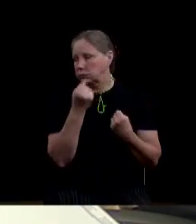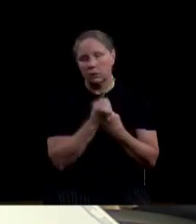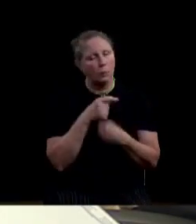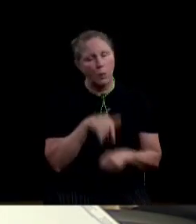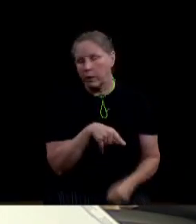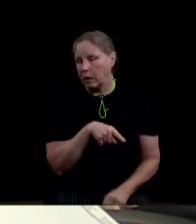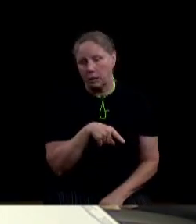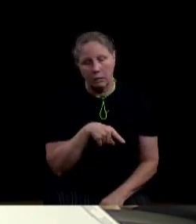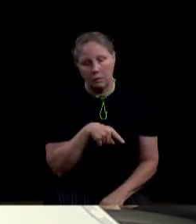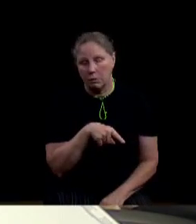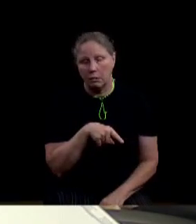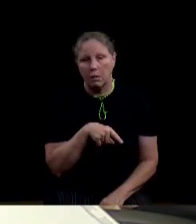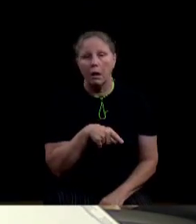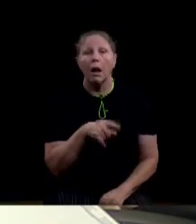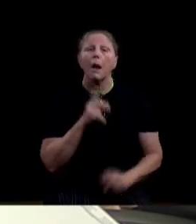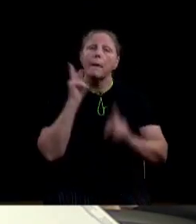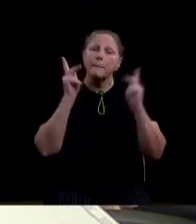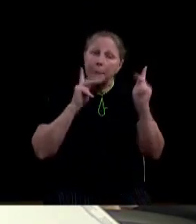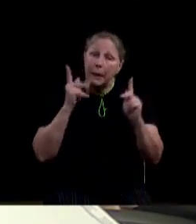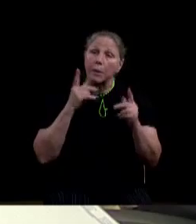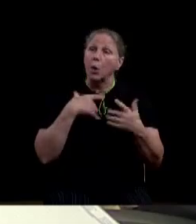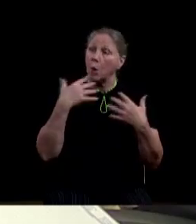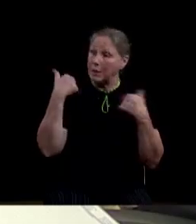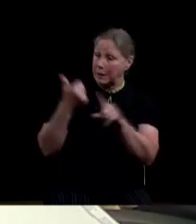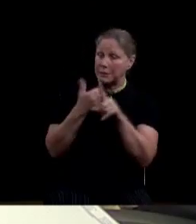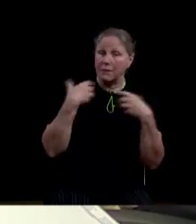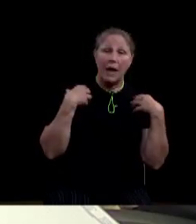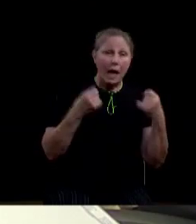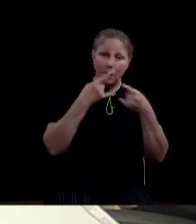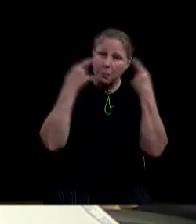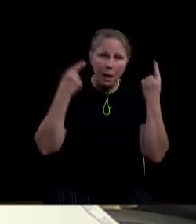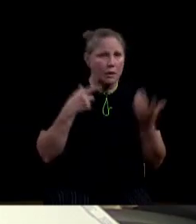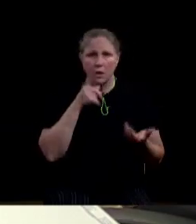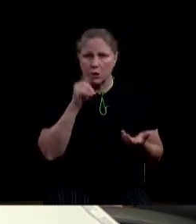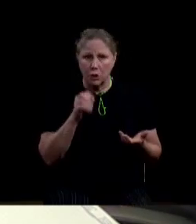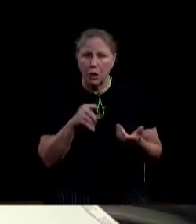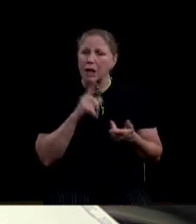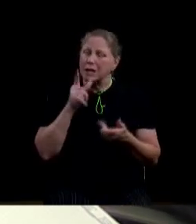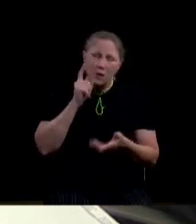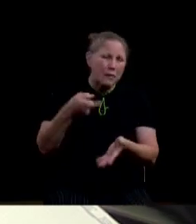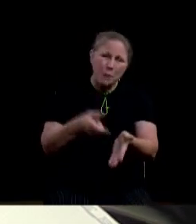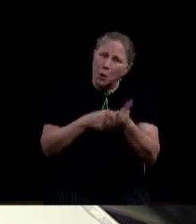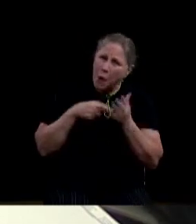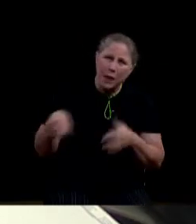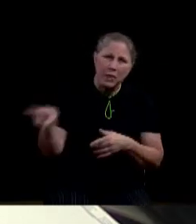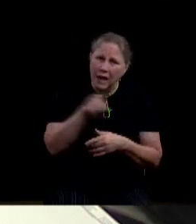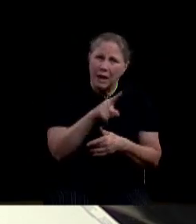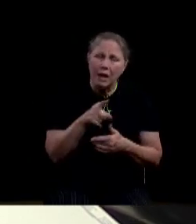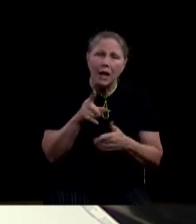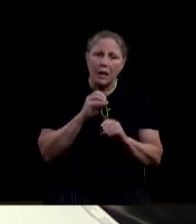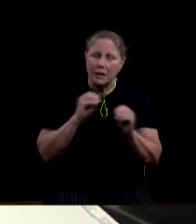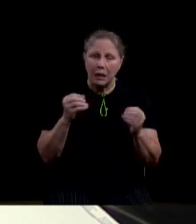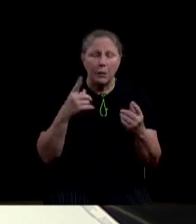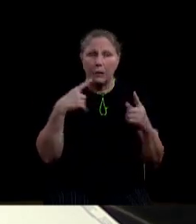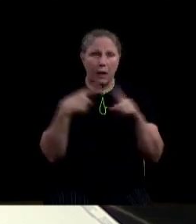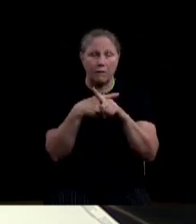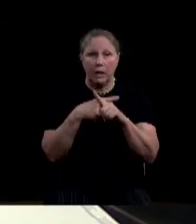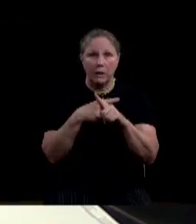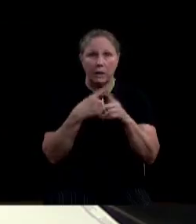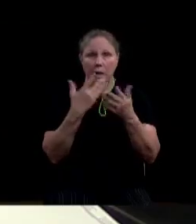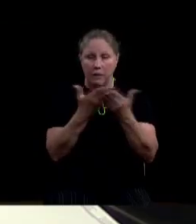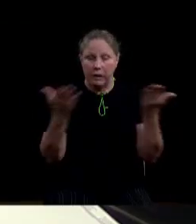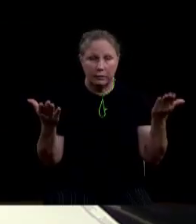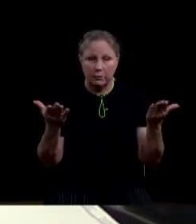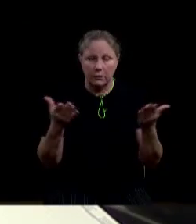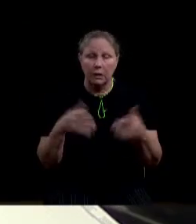They should in no way be made mandatory when there is conflicting science. No one is responsible for my health besides myself. It